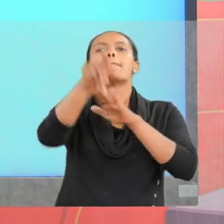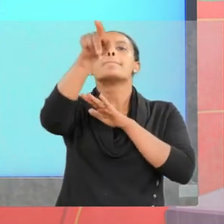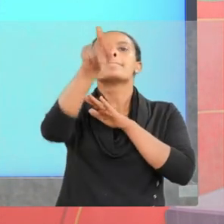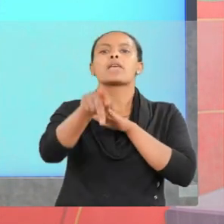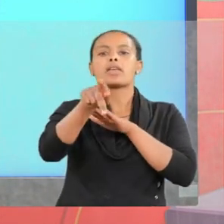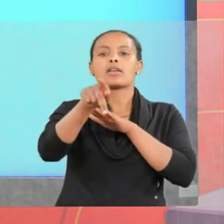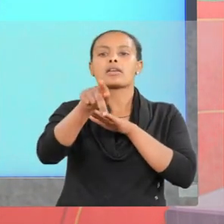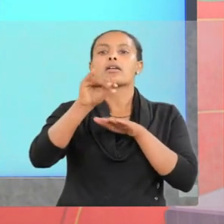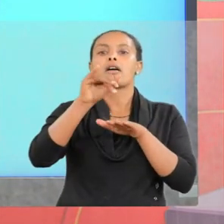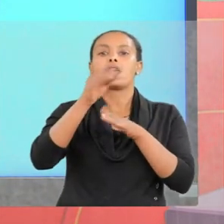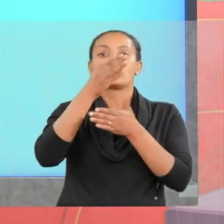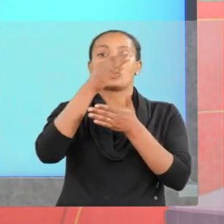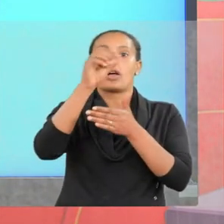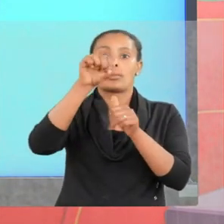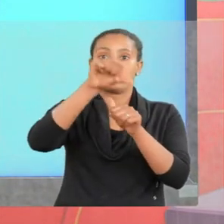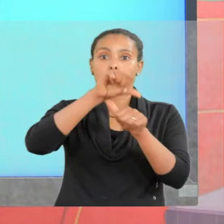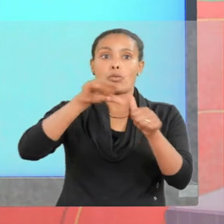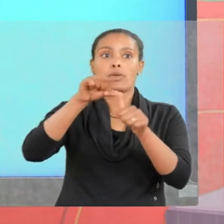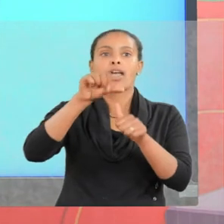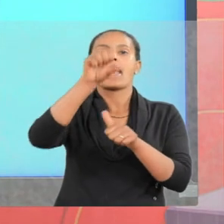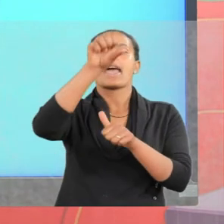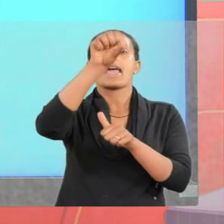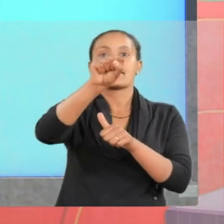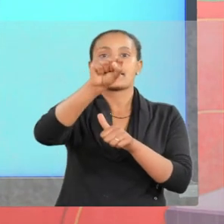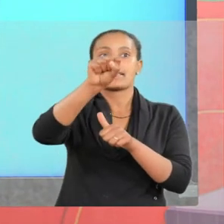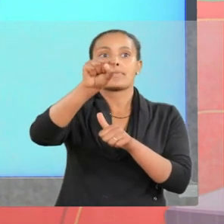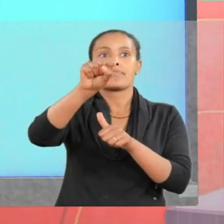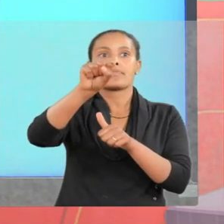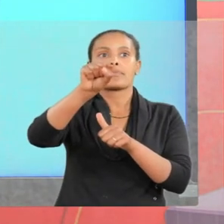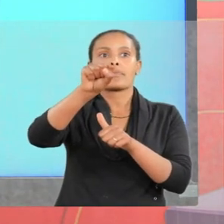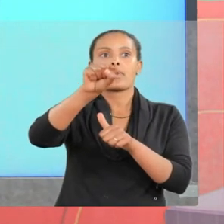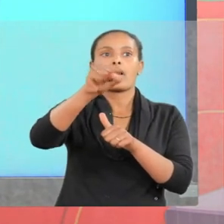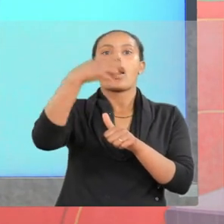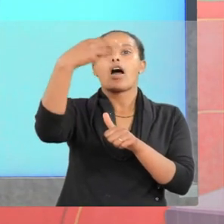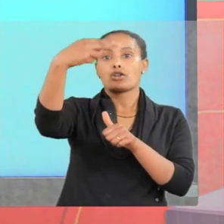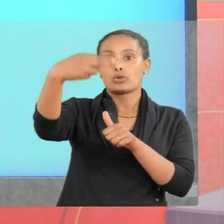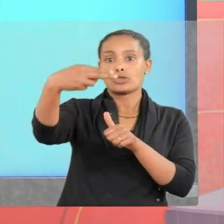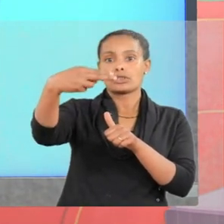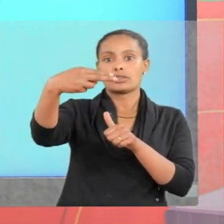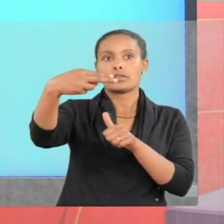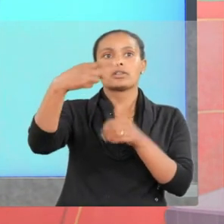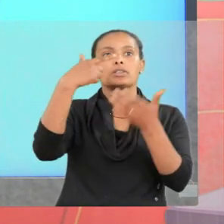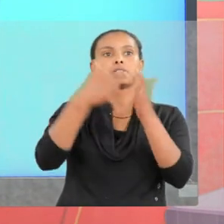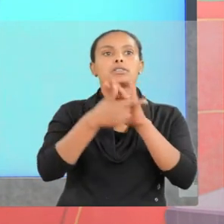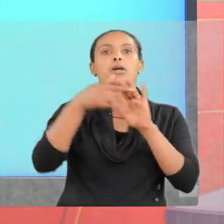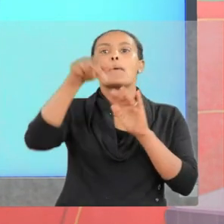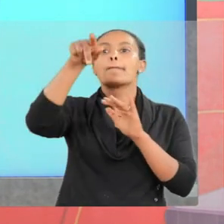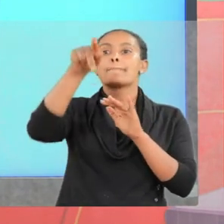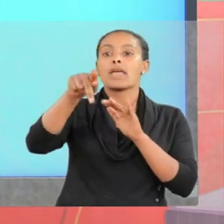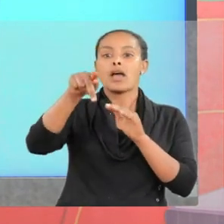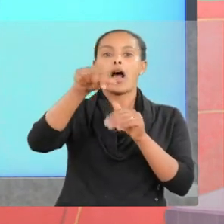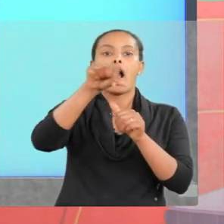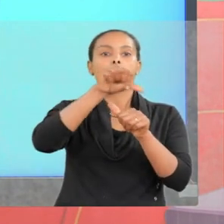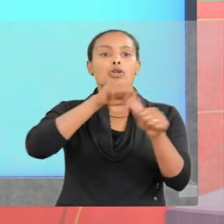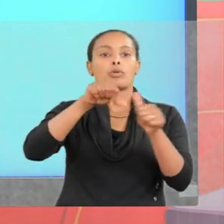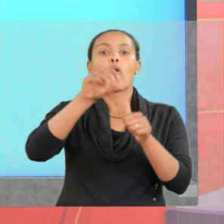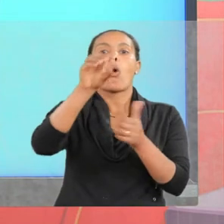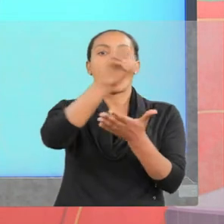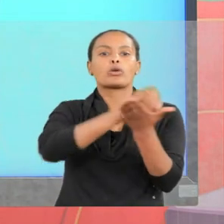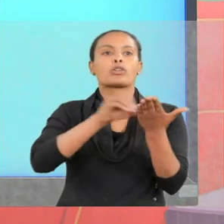of fluorine. This is s atomic orbital of hydrogen. This is p atomic orbital